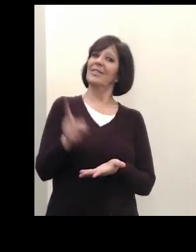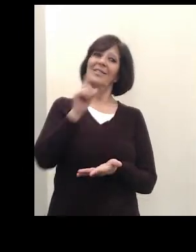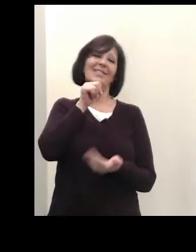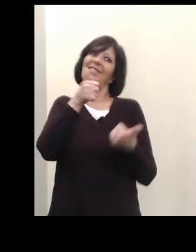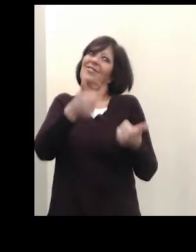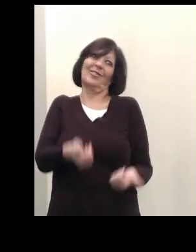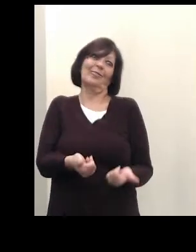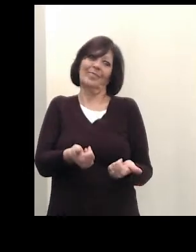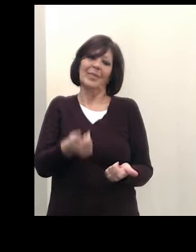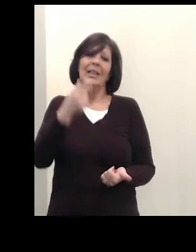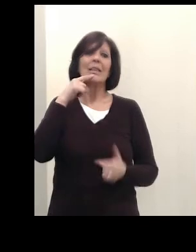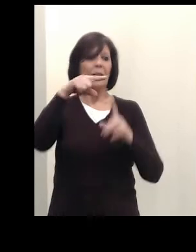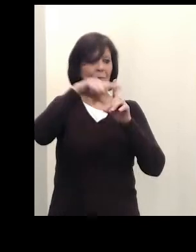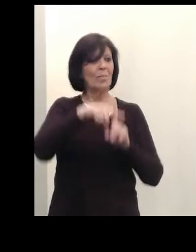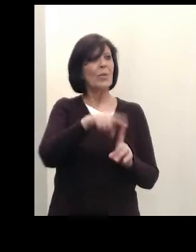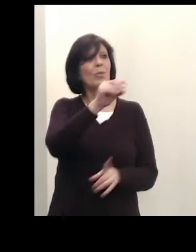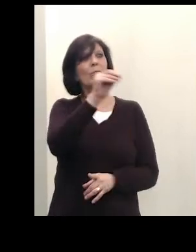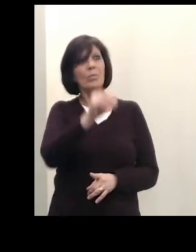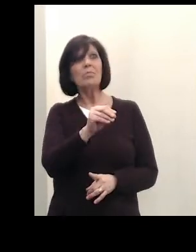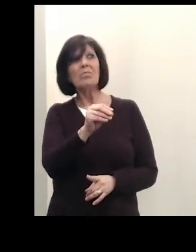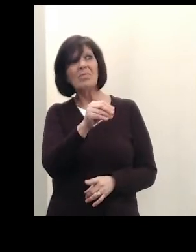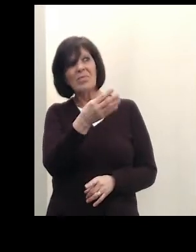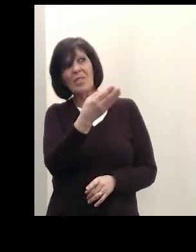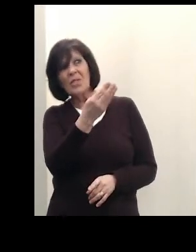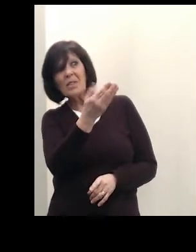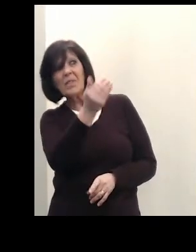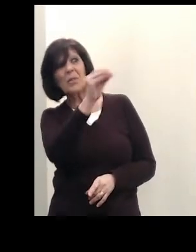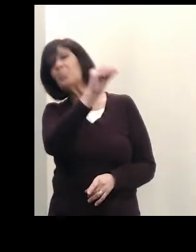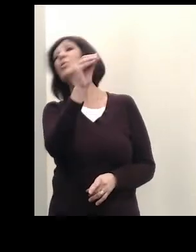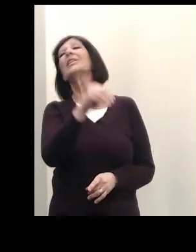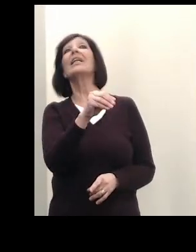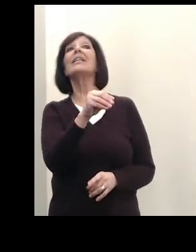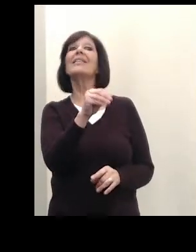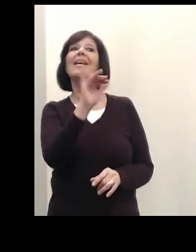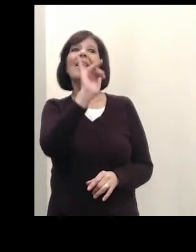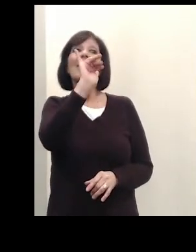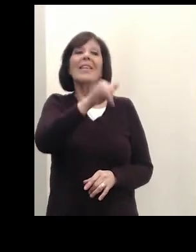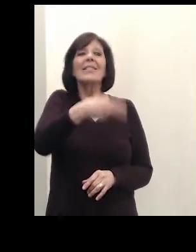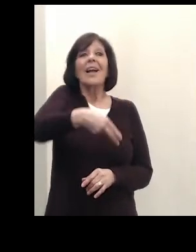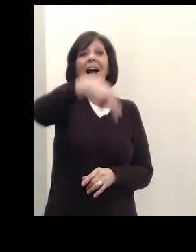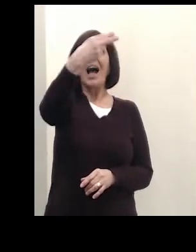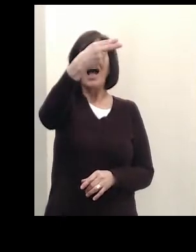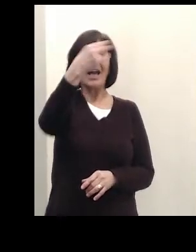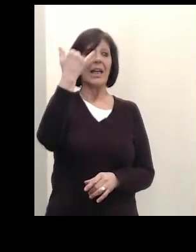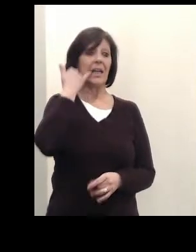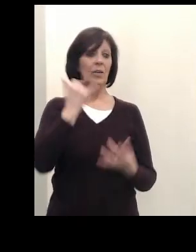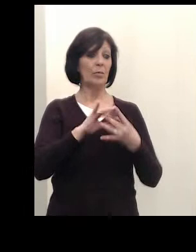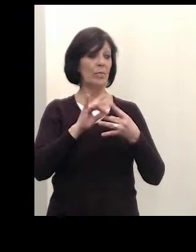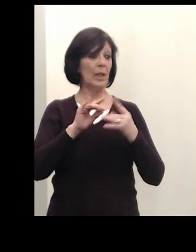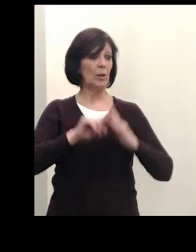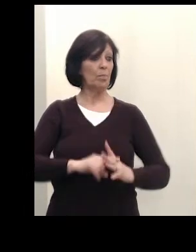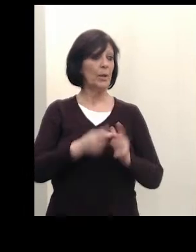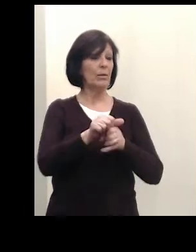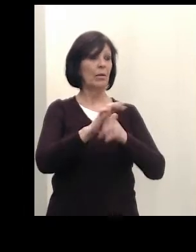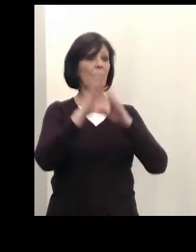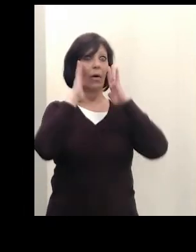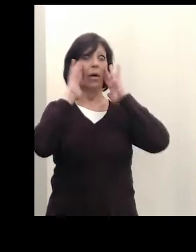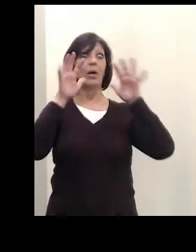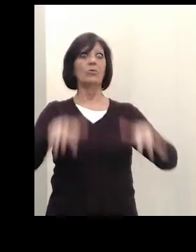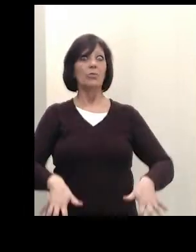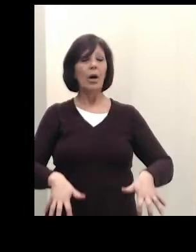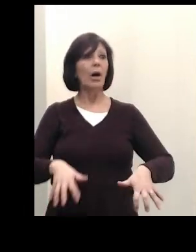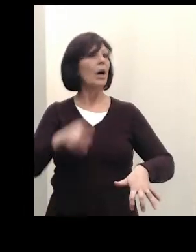very high. If we were talking about 14, 15% positivity rate early in the pandemic, I think we all would have been shocked, because the rates